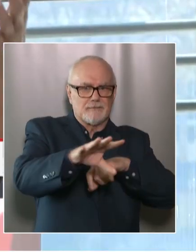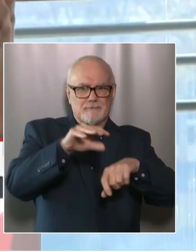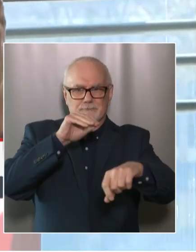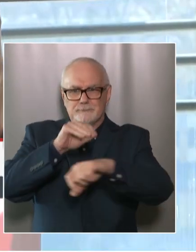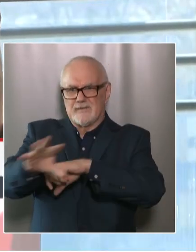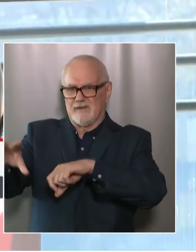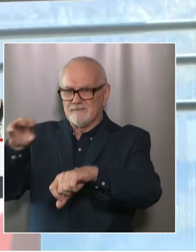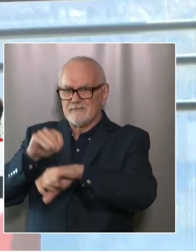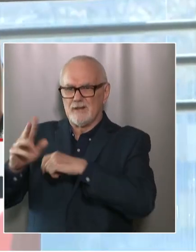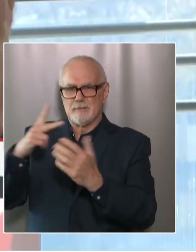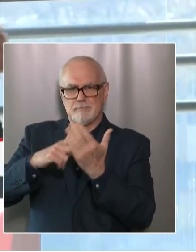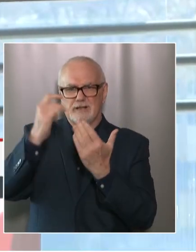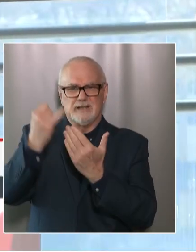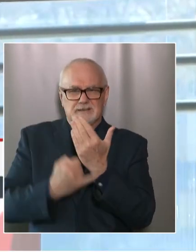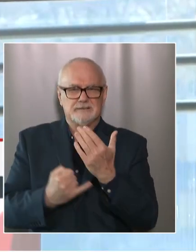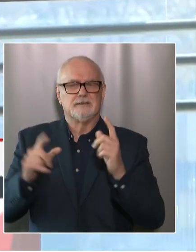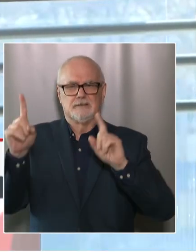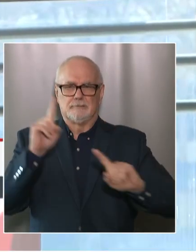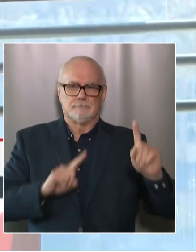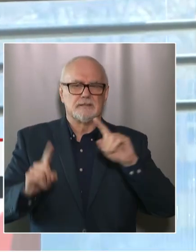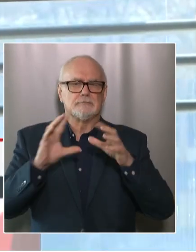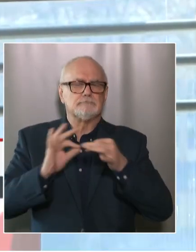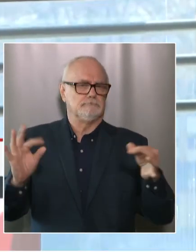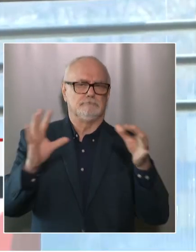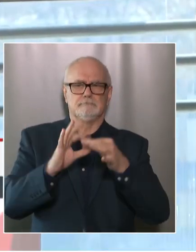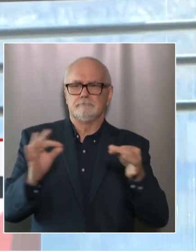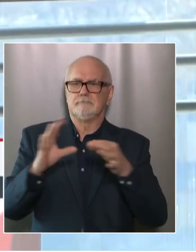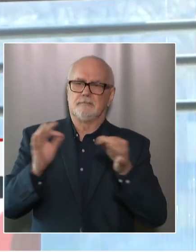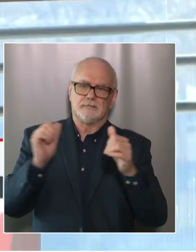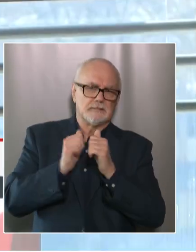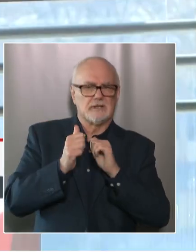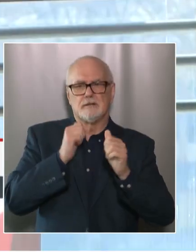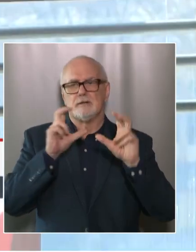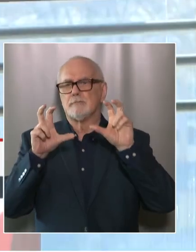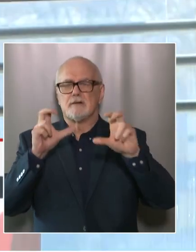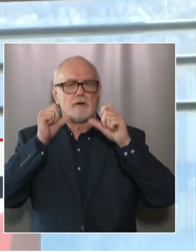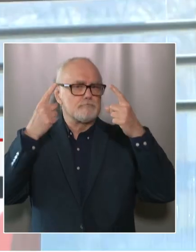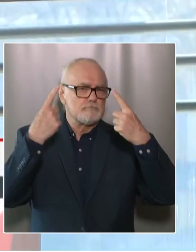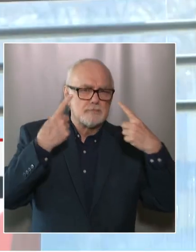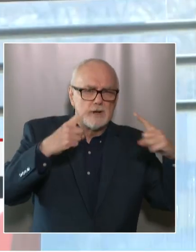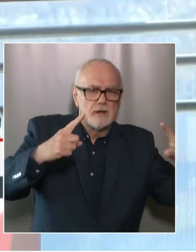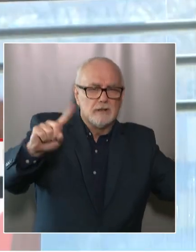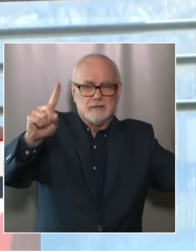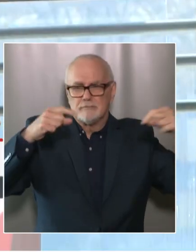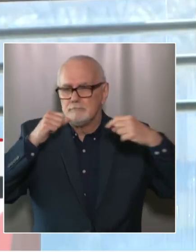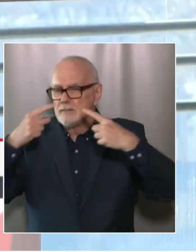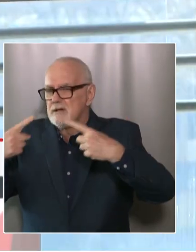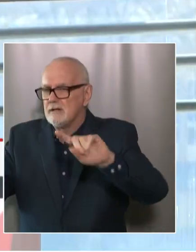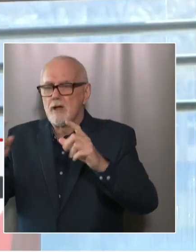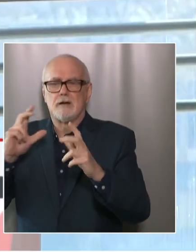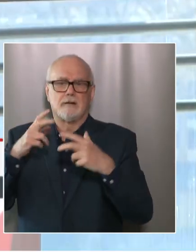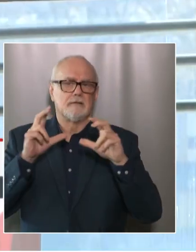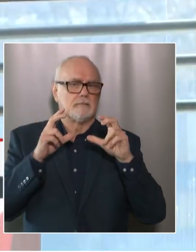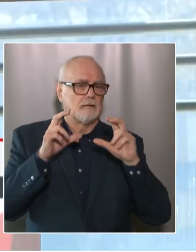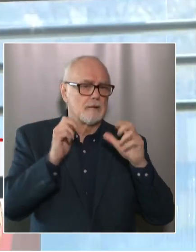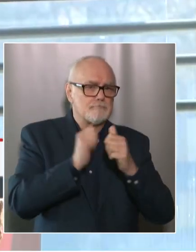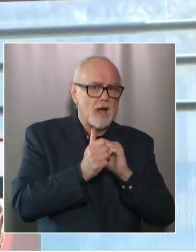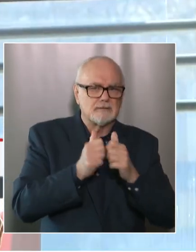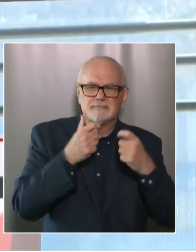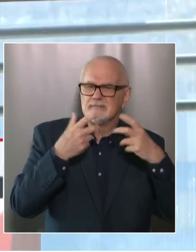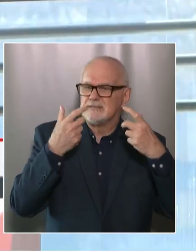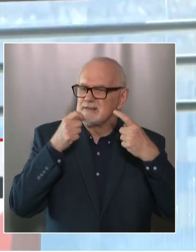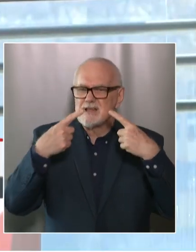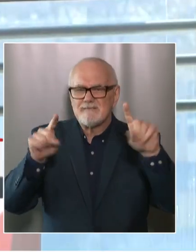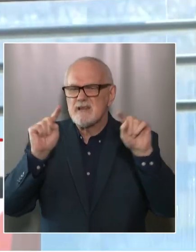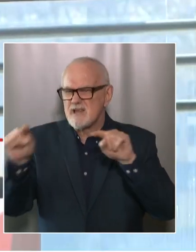this city, the sports investment didn't work, or in that city, it didn't work. Oh, if you look at all the studies, it doesn't work. And